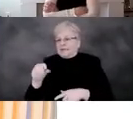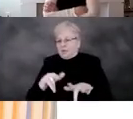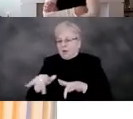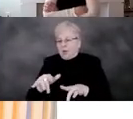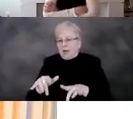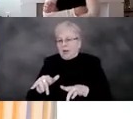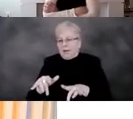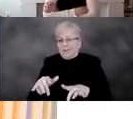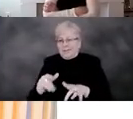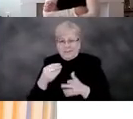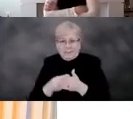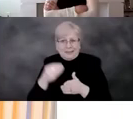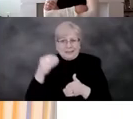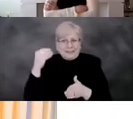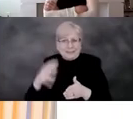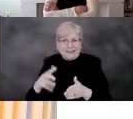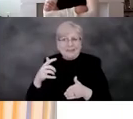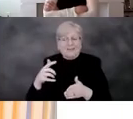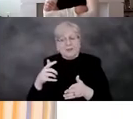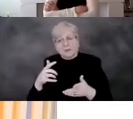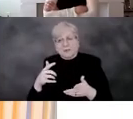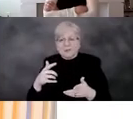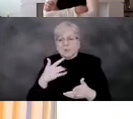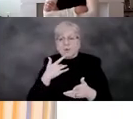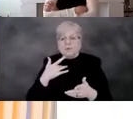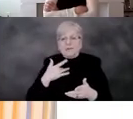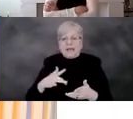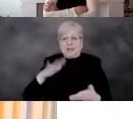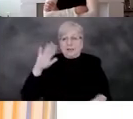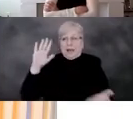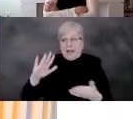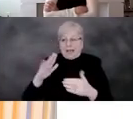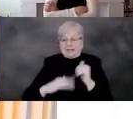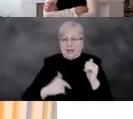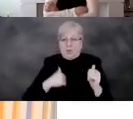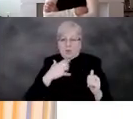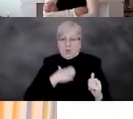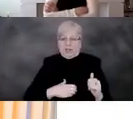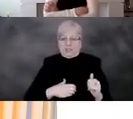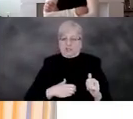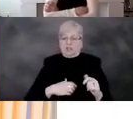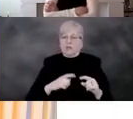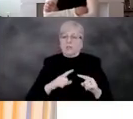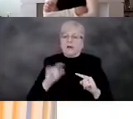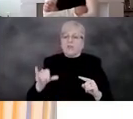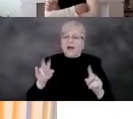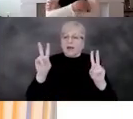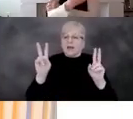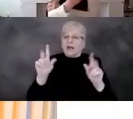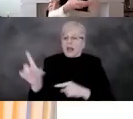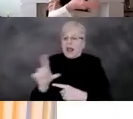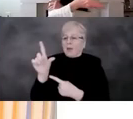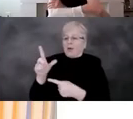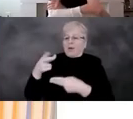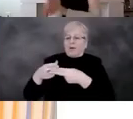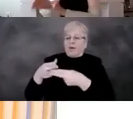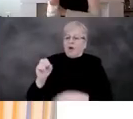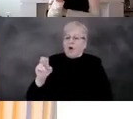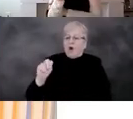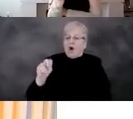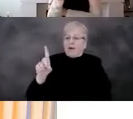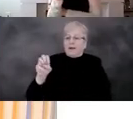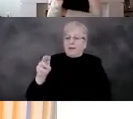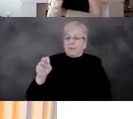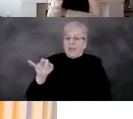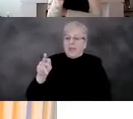much as we wish. Uh, so the on-demand library is only for the formal program. We actually have created